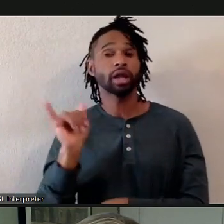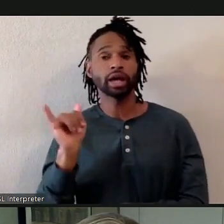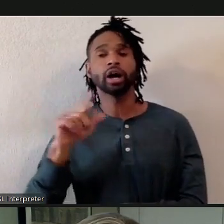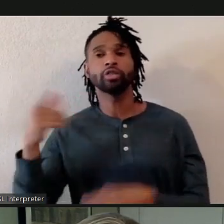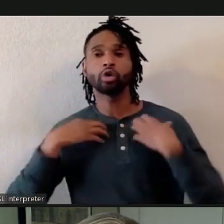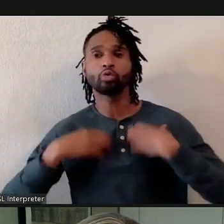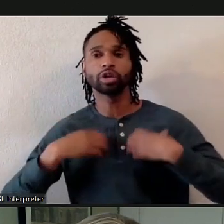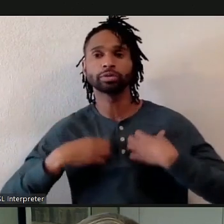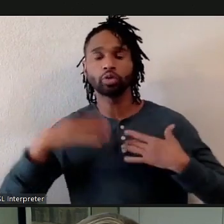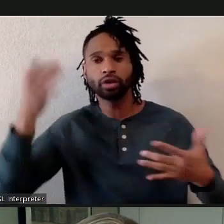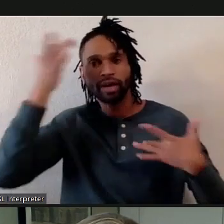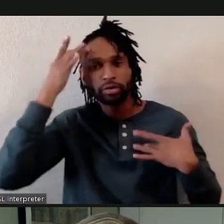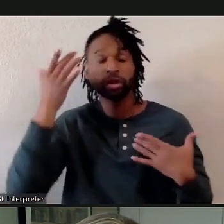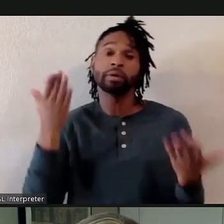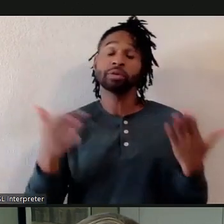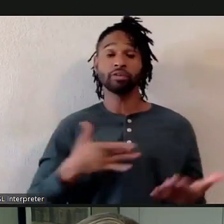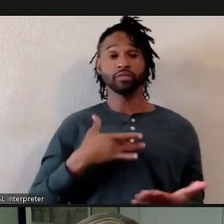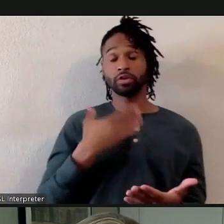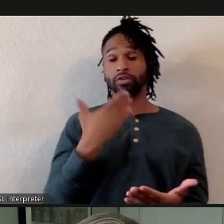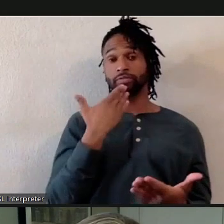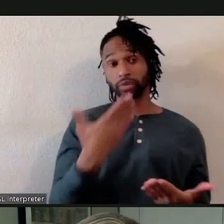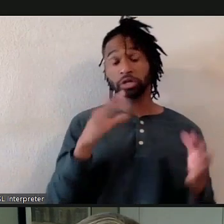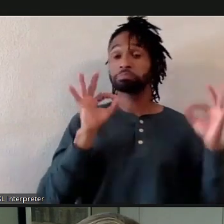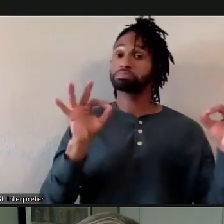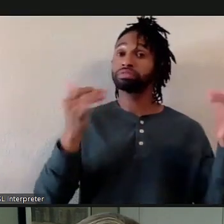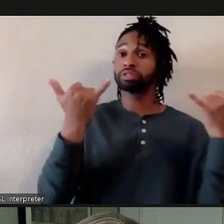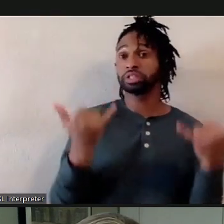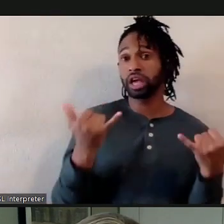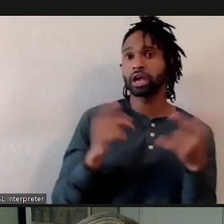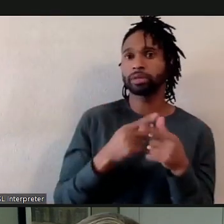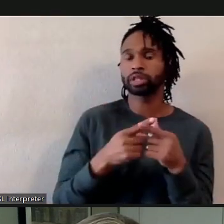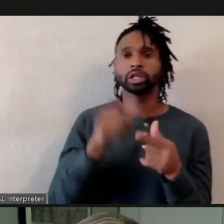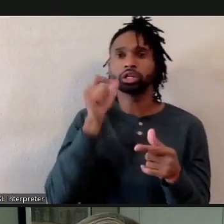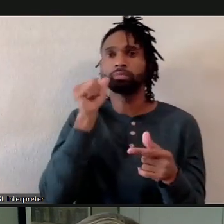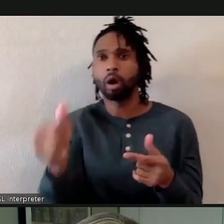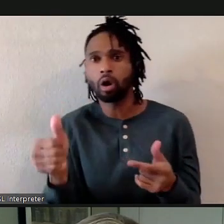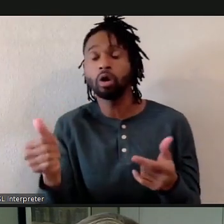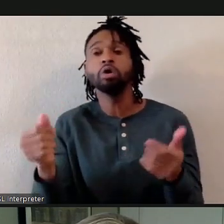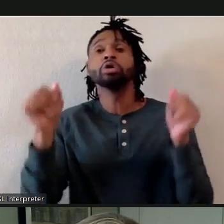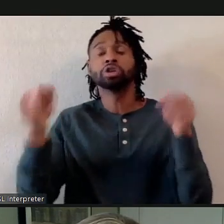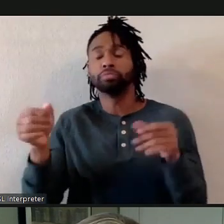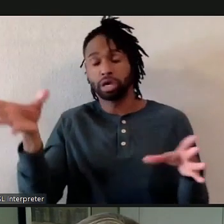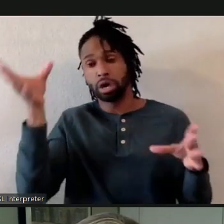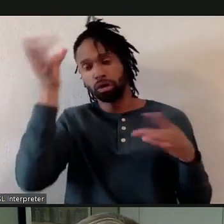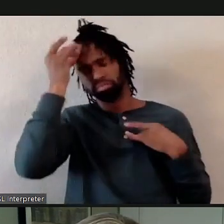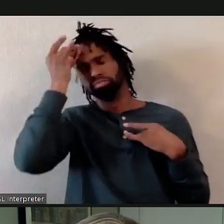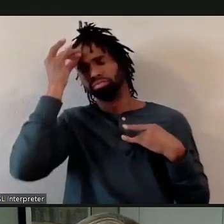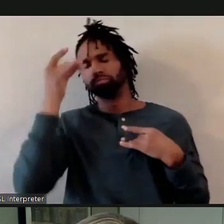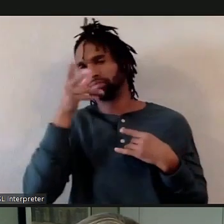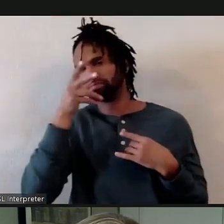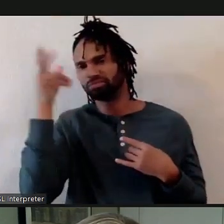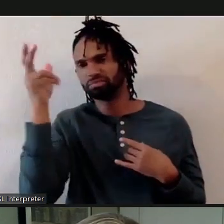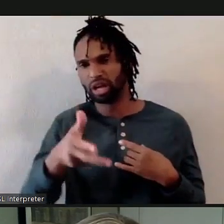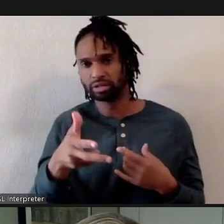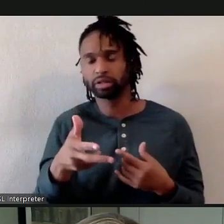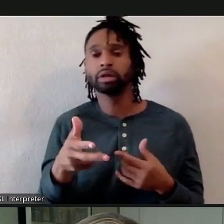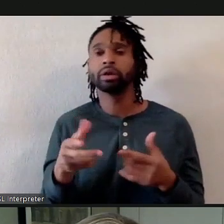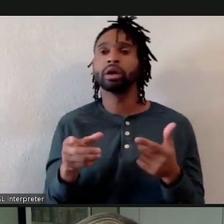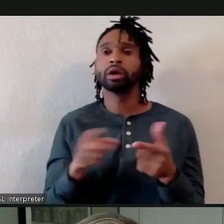viruses, you might feel fine today, but you're destined tomorrow to feel sick. And today you're at a